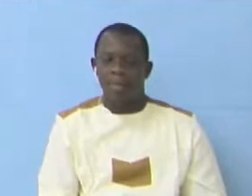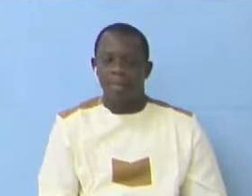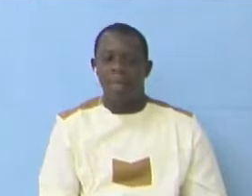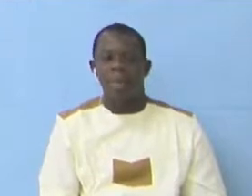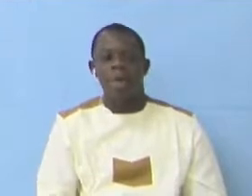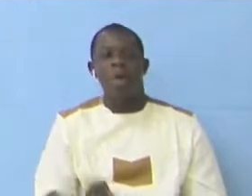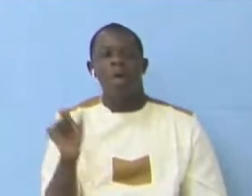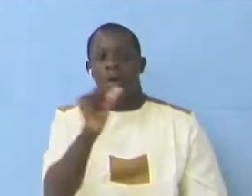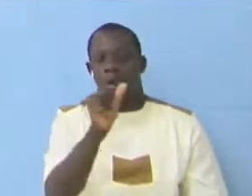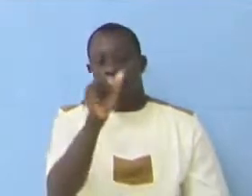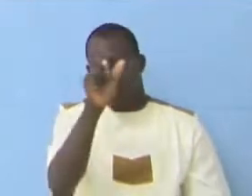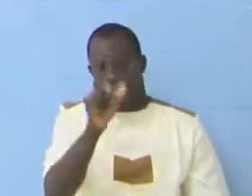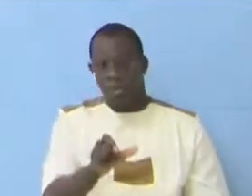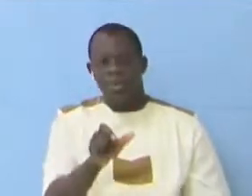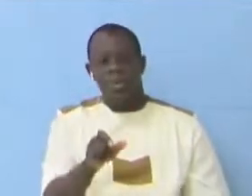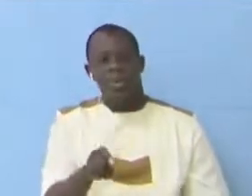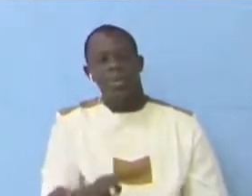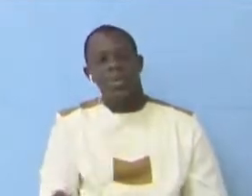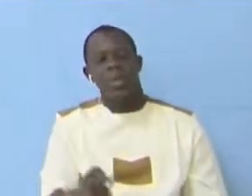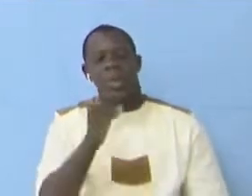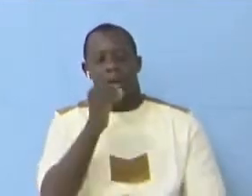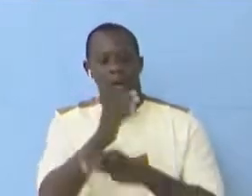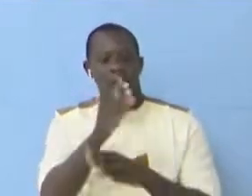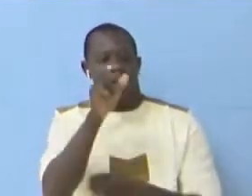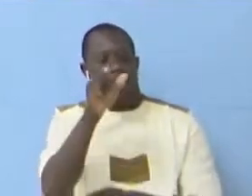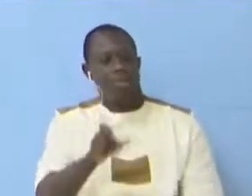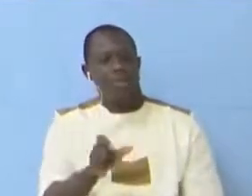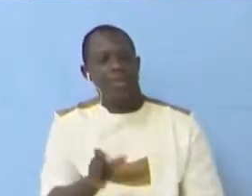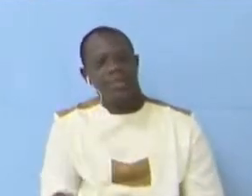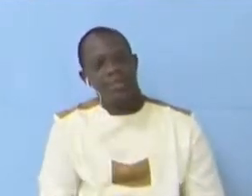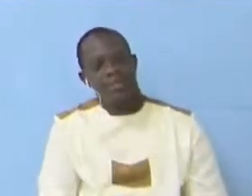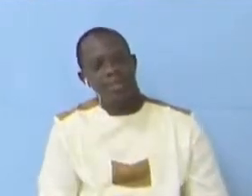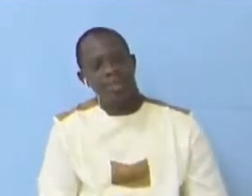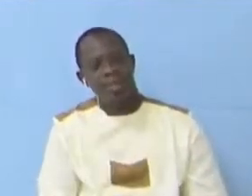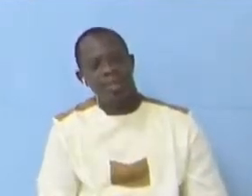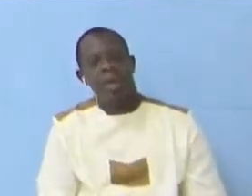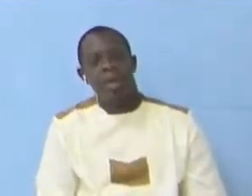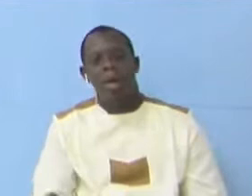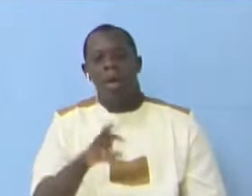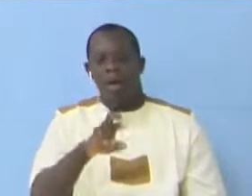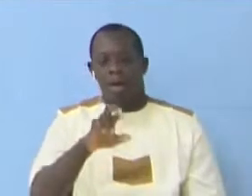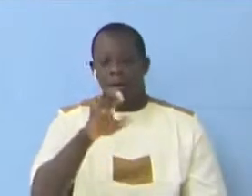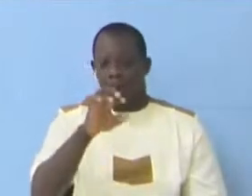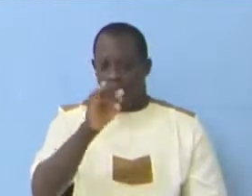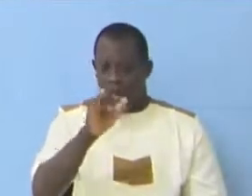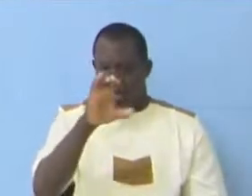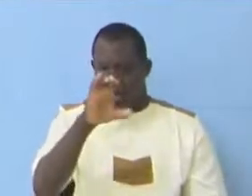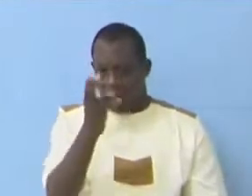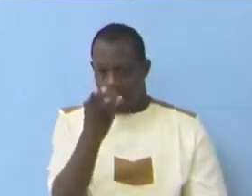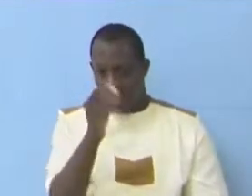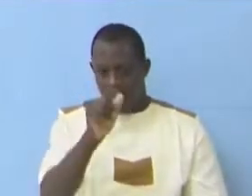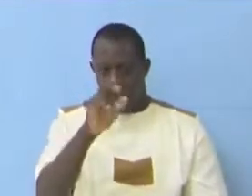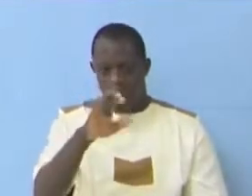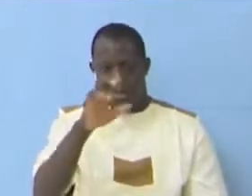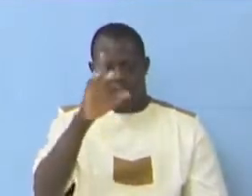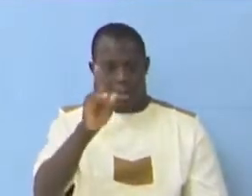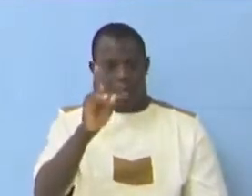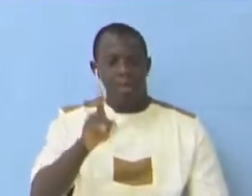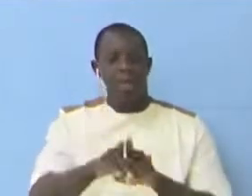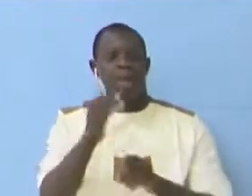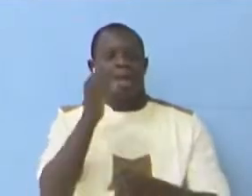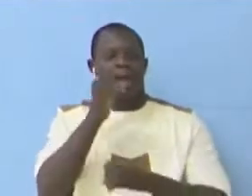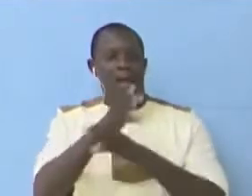Amadou or Ampadu, Ghanaian. Richard Bokye, Ghanaian.